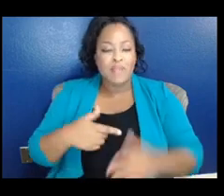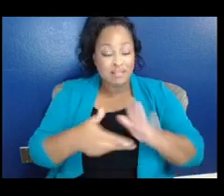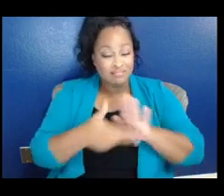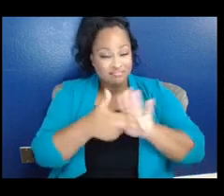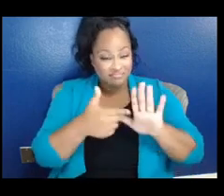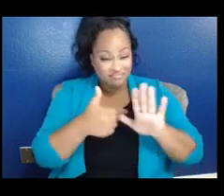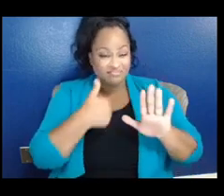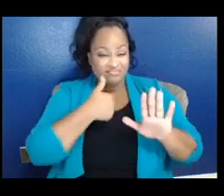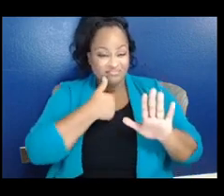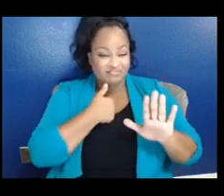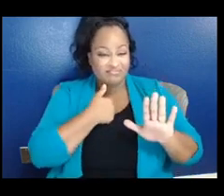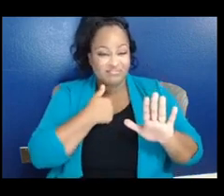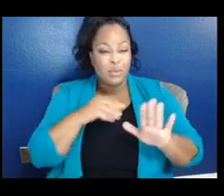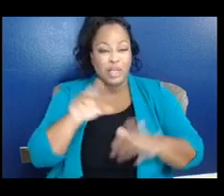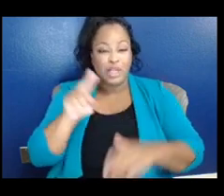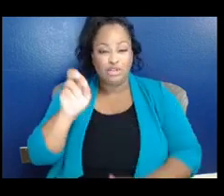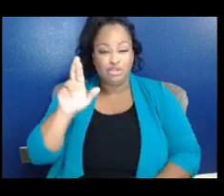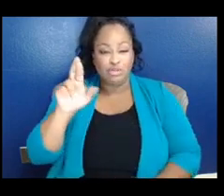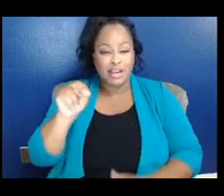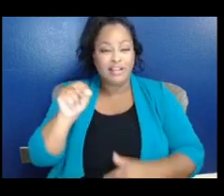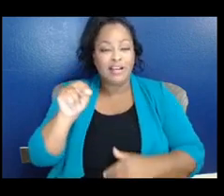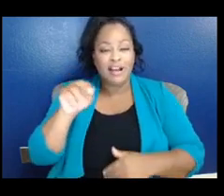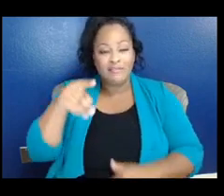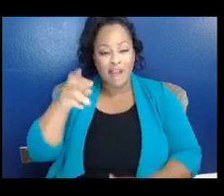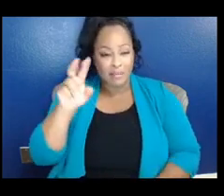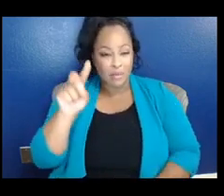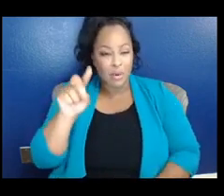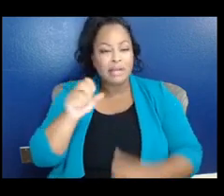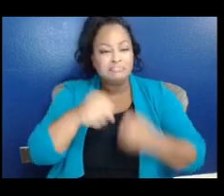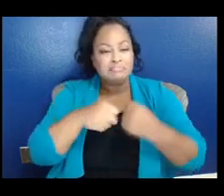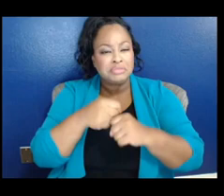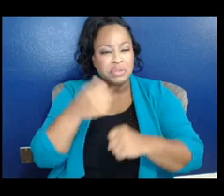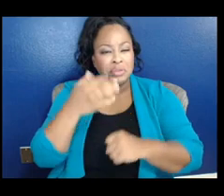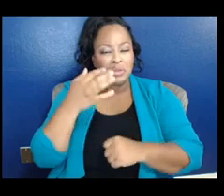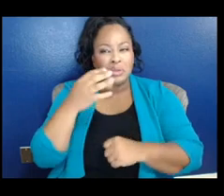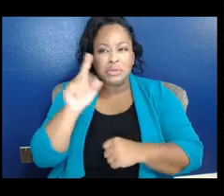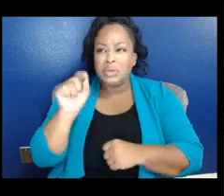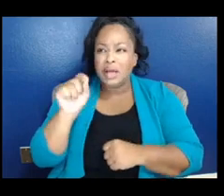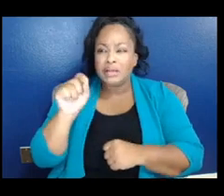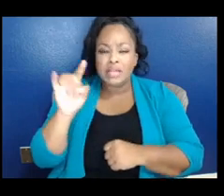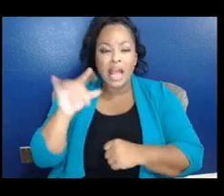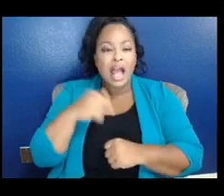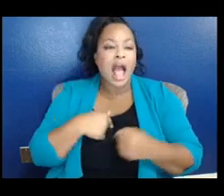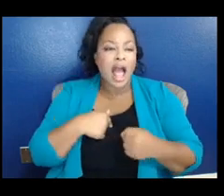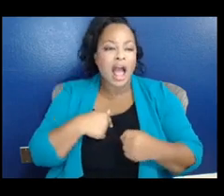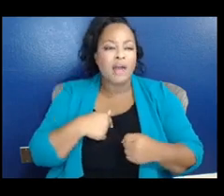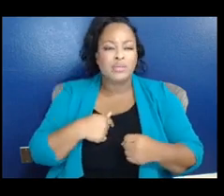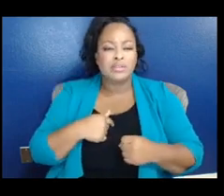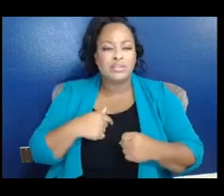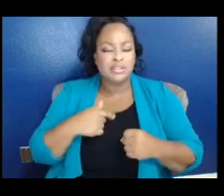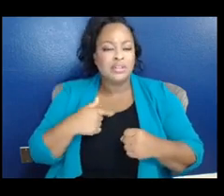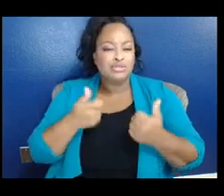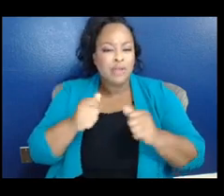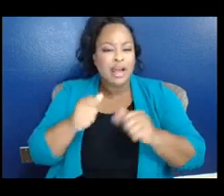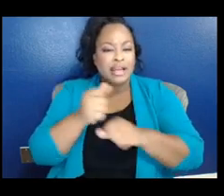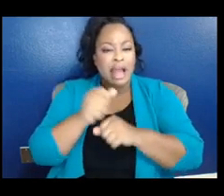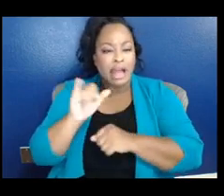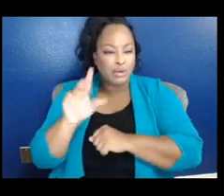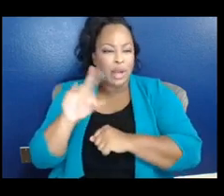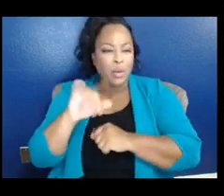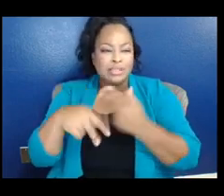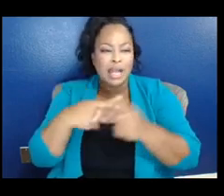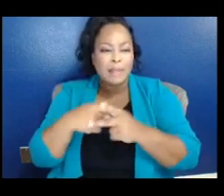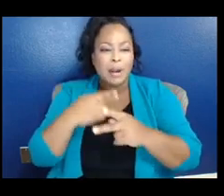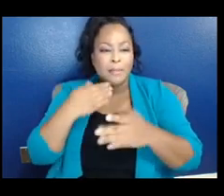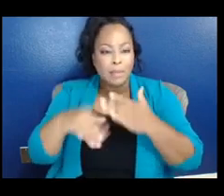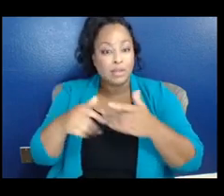with uterine fibroids in 2008 after I tried to be fitted for an intrauterine device, an IUD, a form of